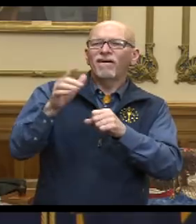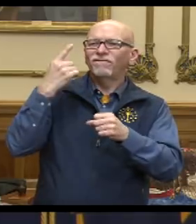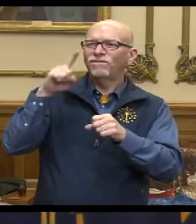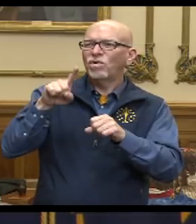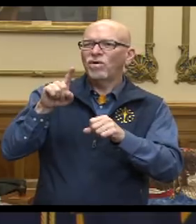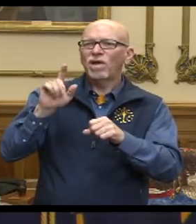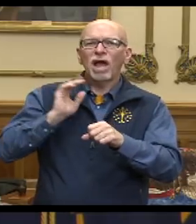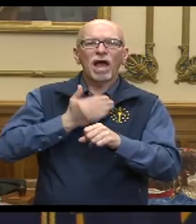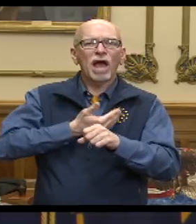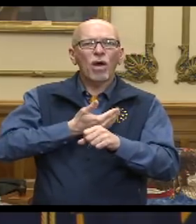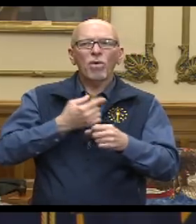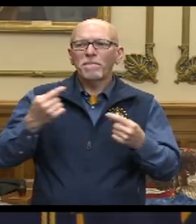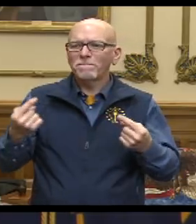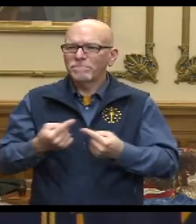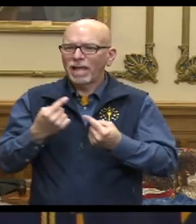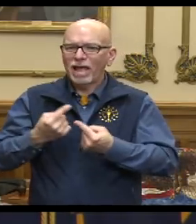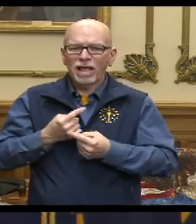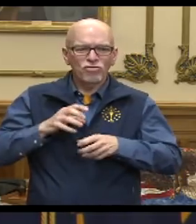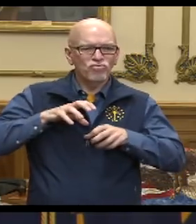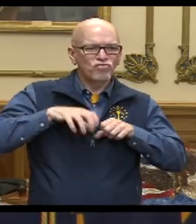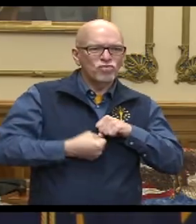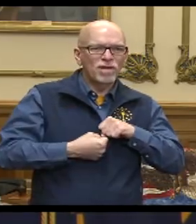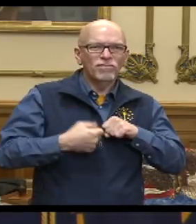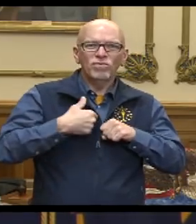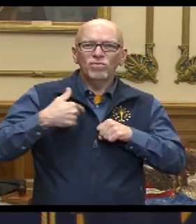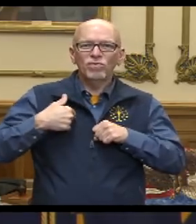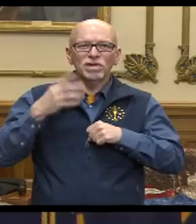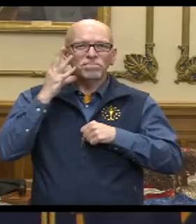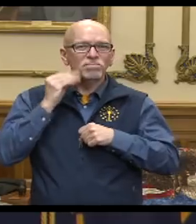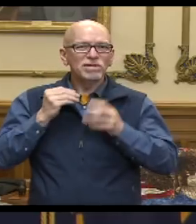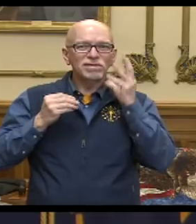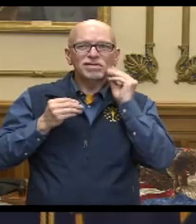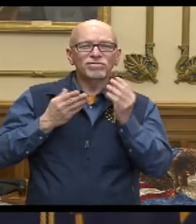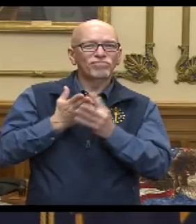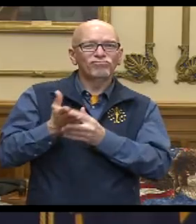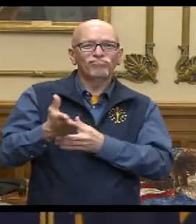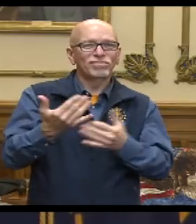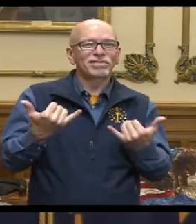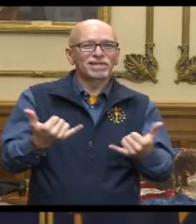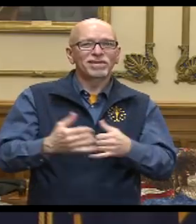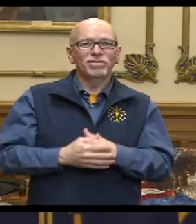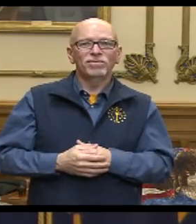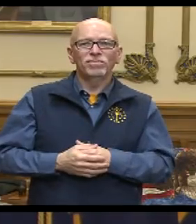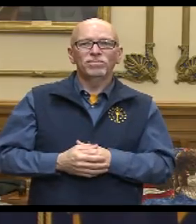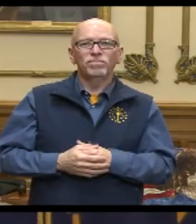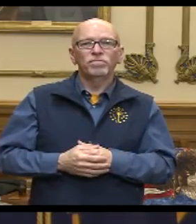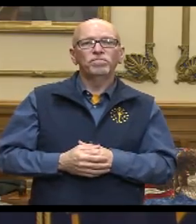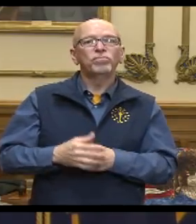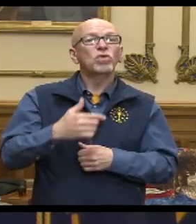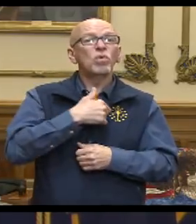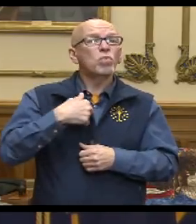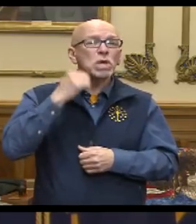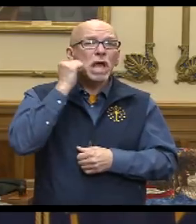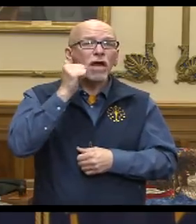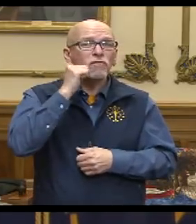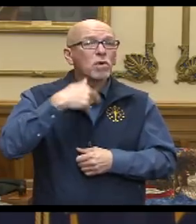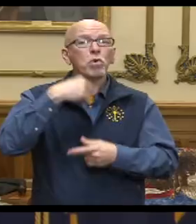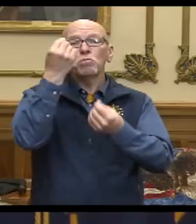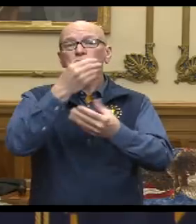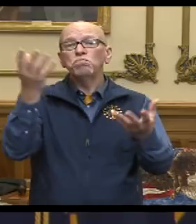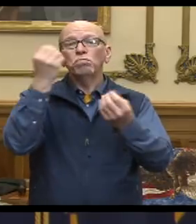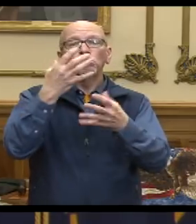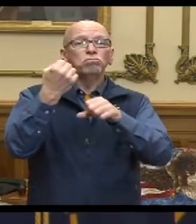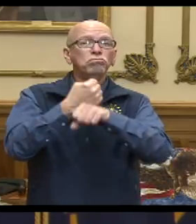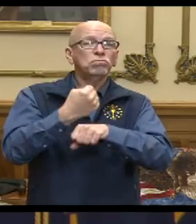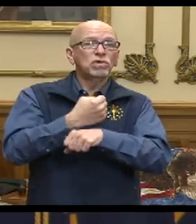many of us are feeling right now. When we provide our daily updates, we use a